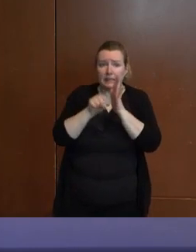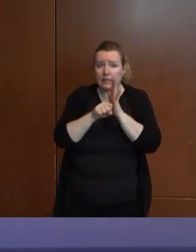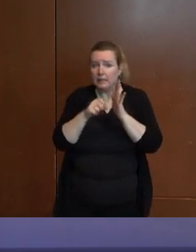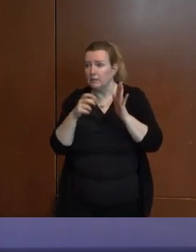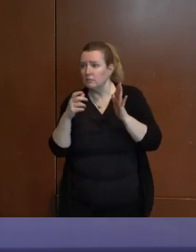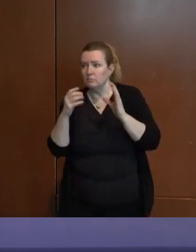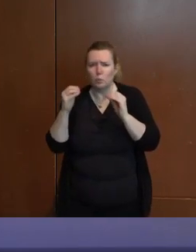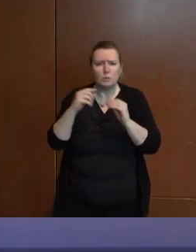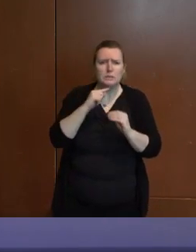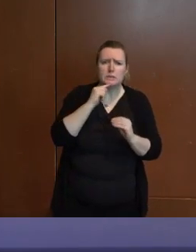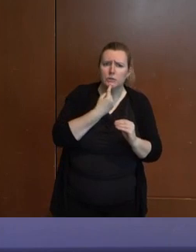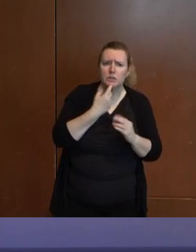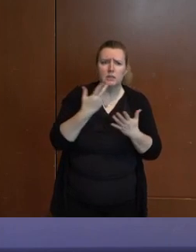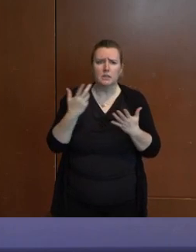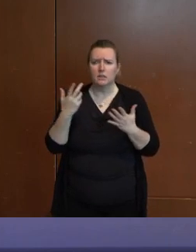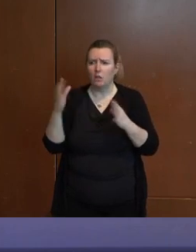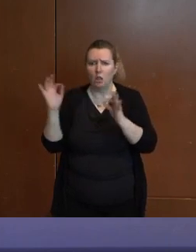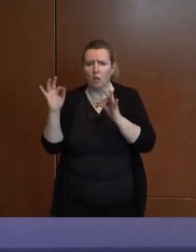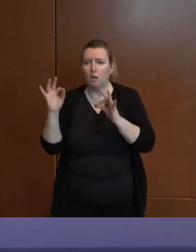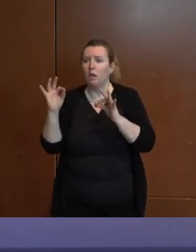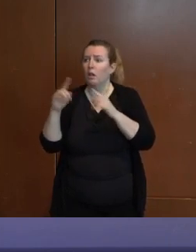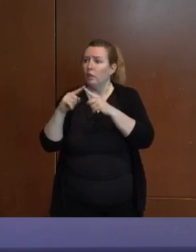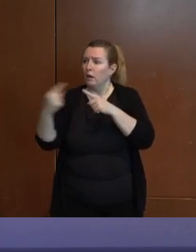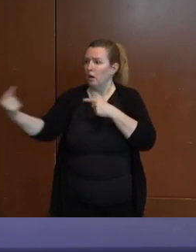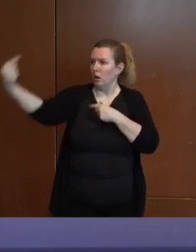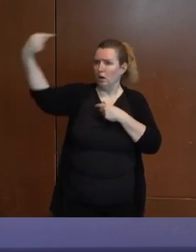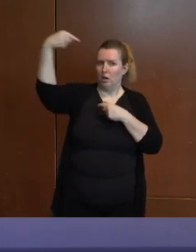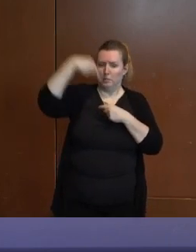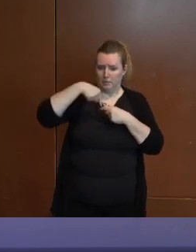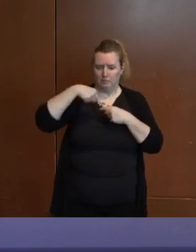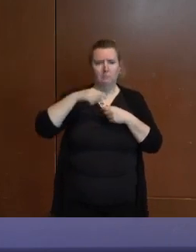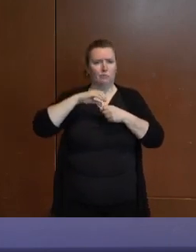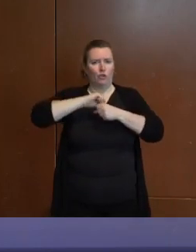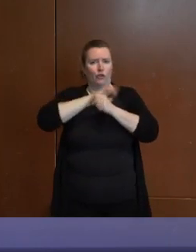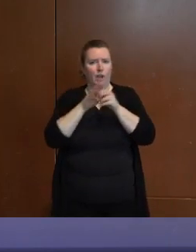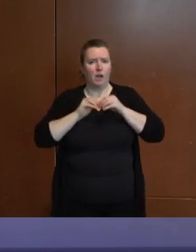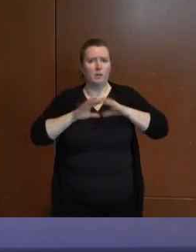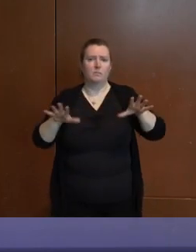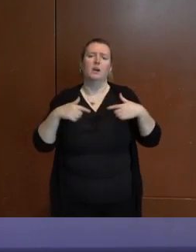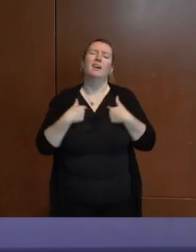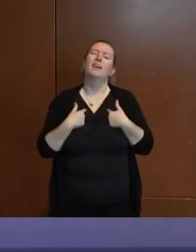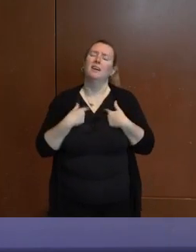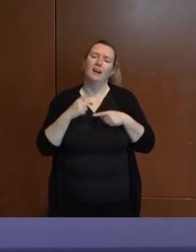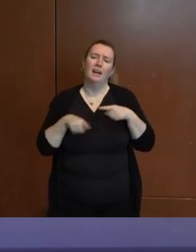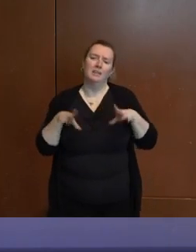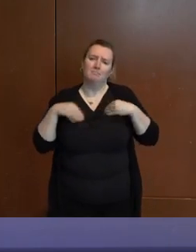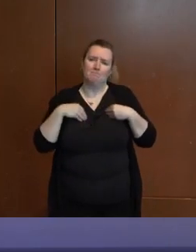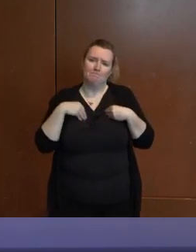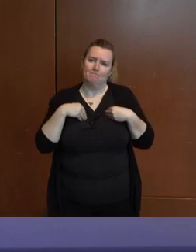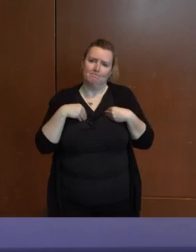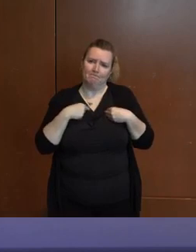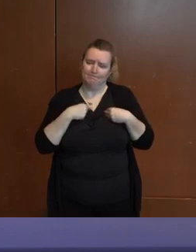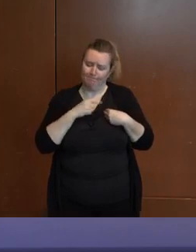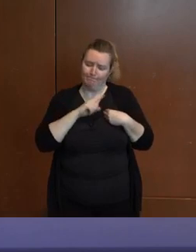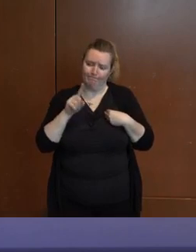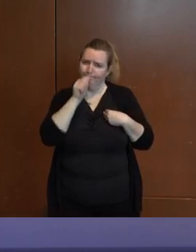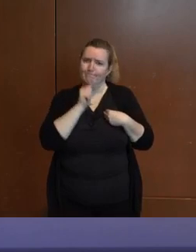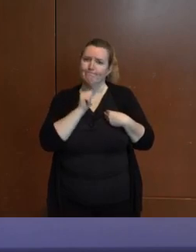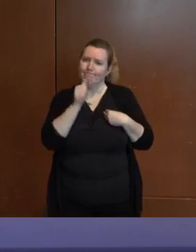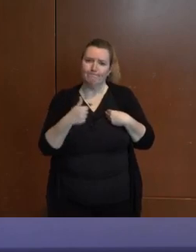weren't based on science and data and fact. And therefore, through a back door, we reignited the fire.